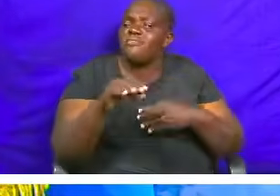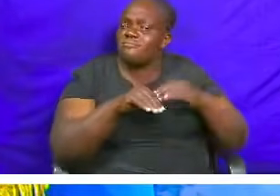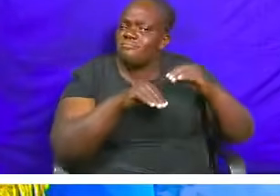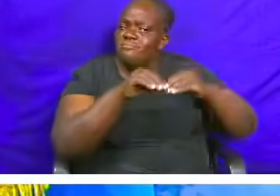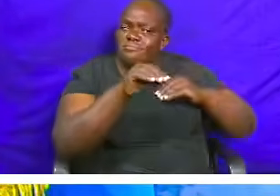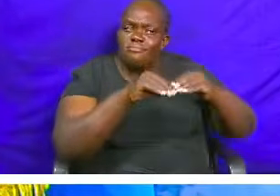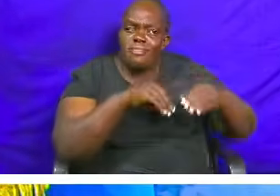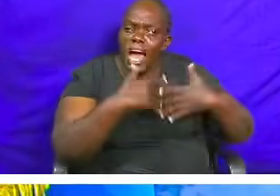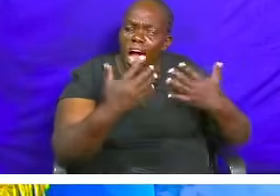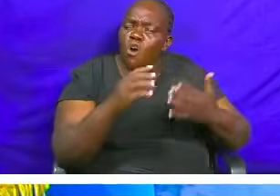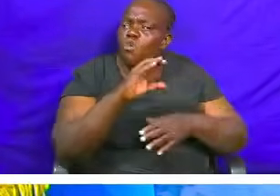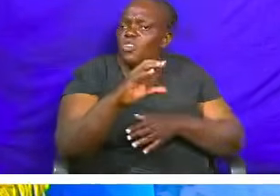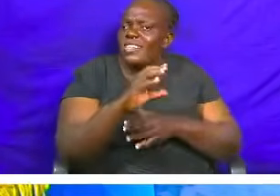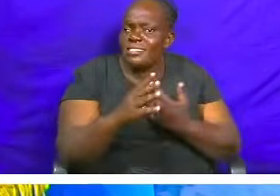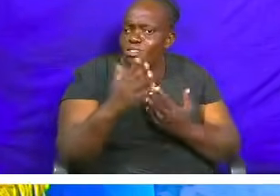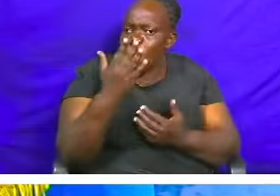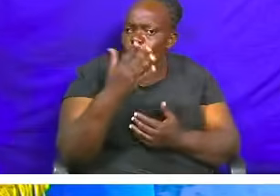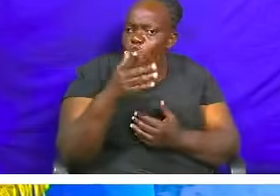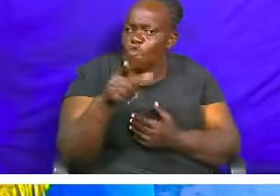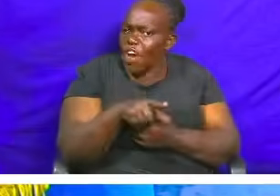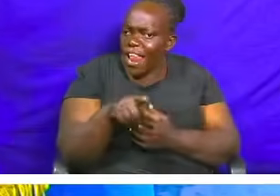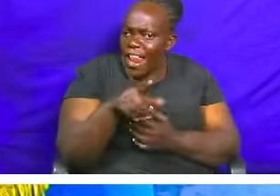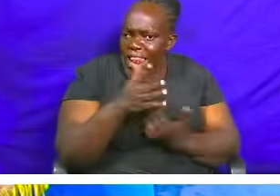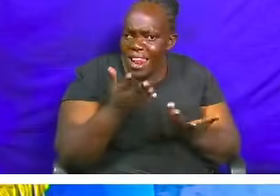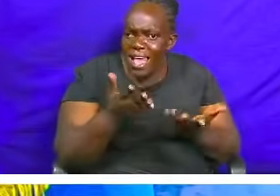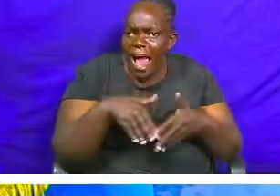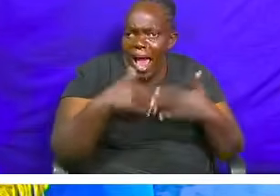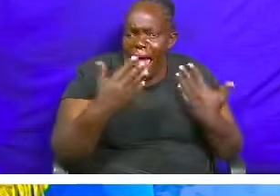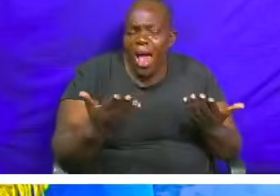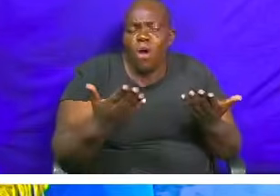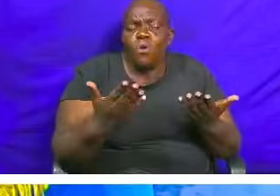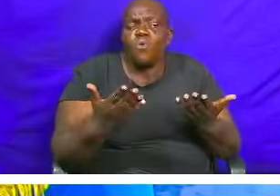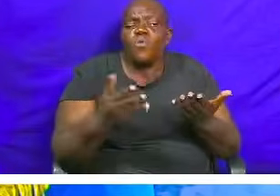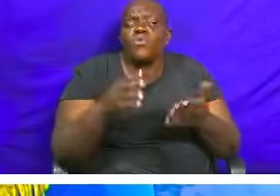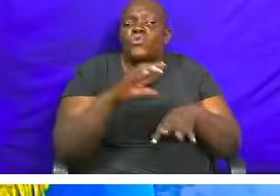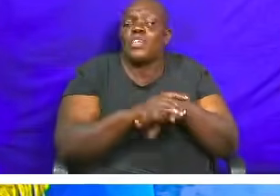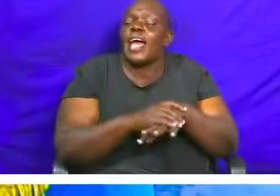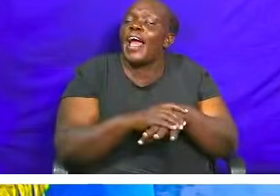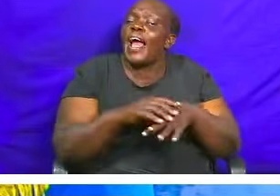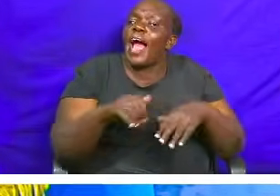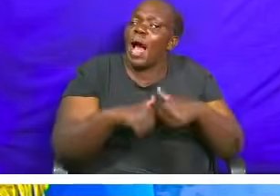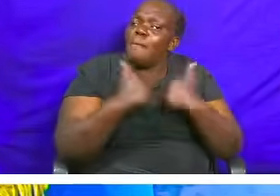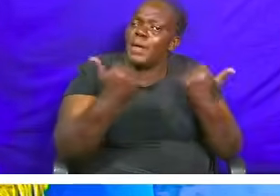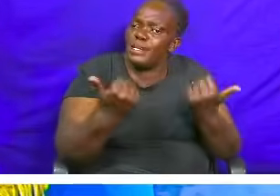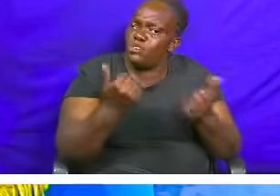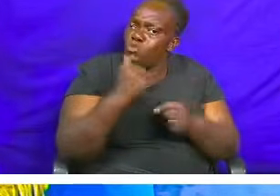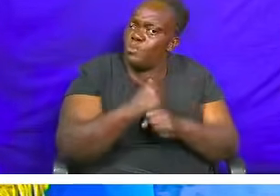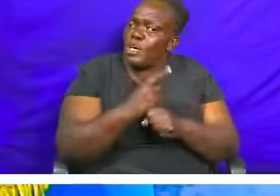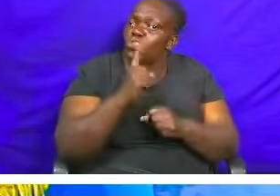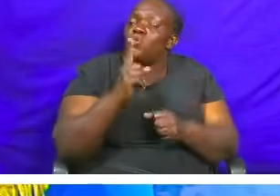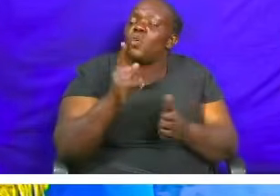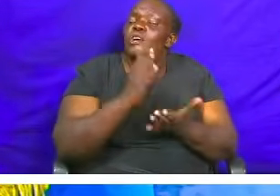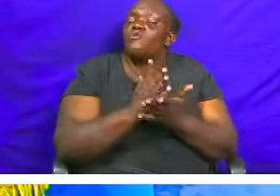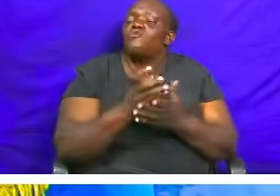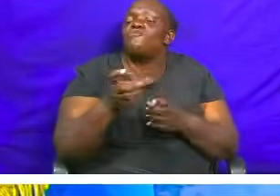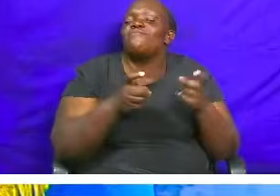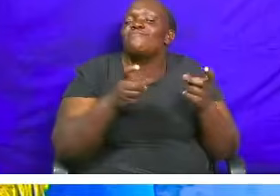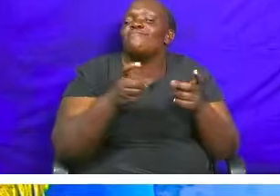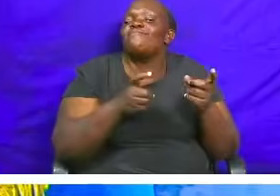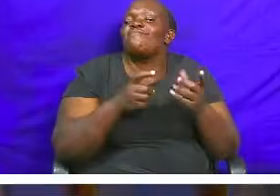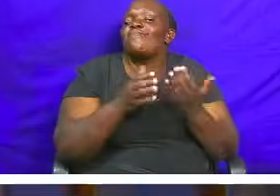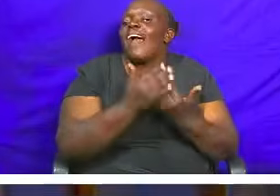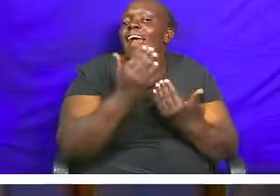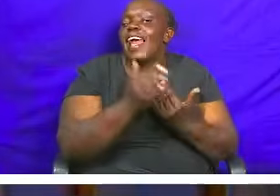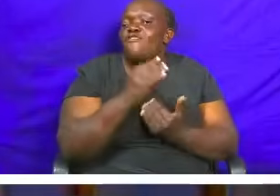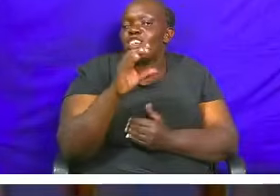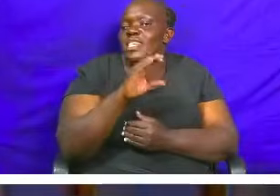recent, changes, and what measures did you take to ensure that we cushion the common mwananchi?